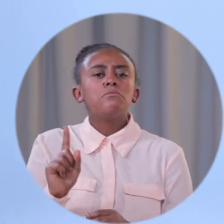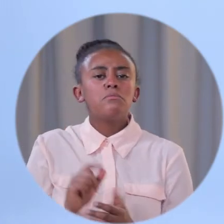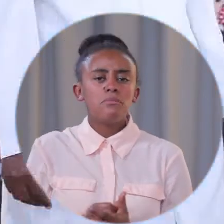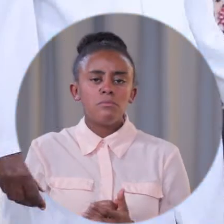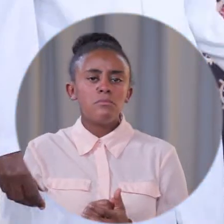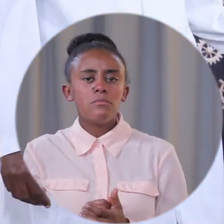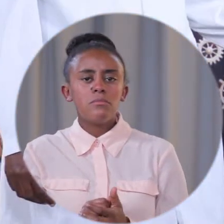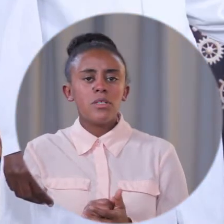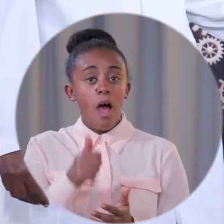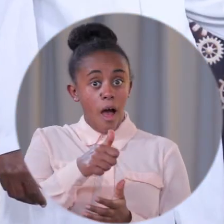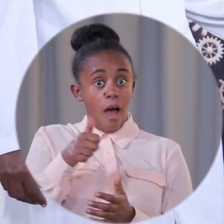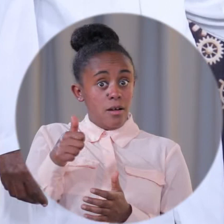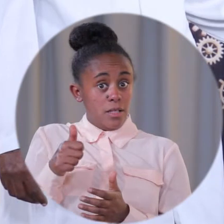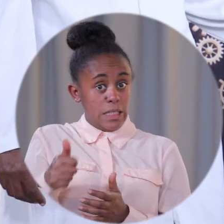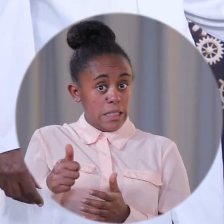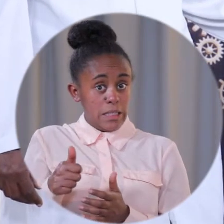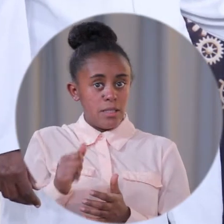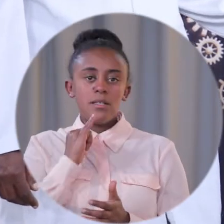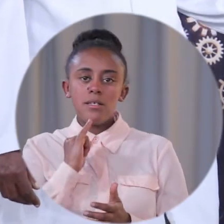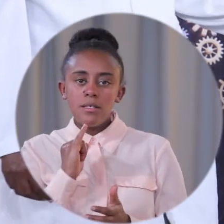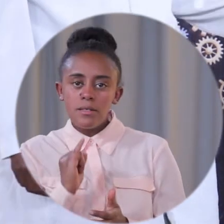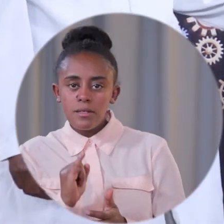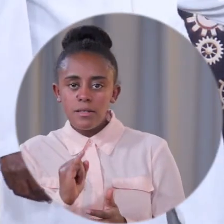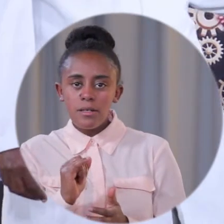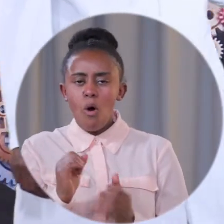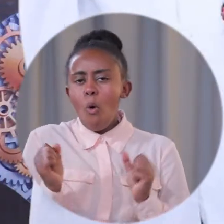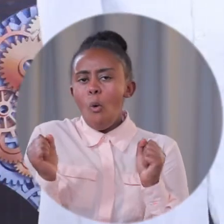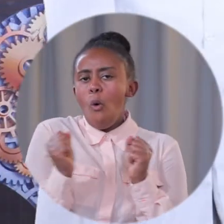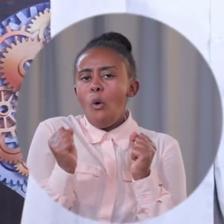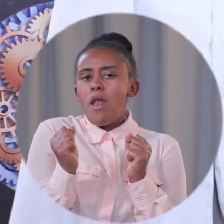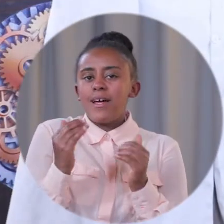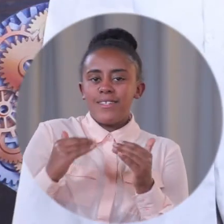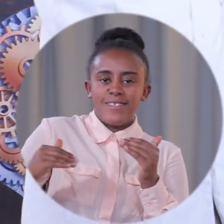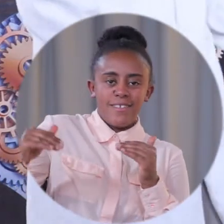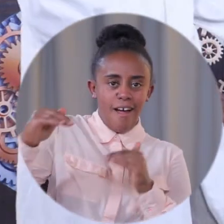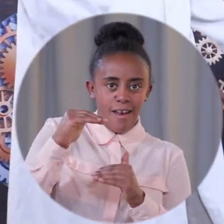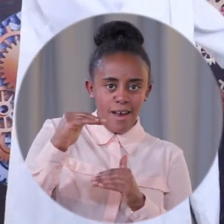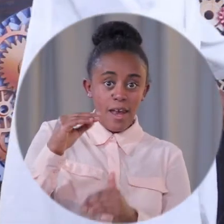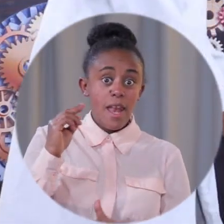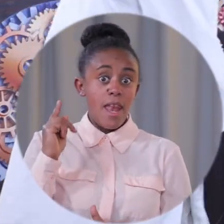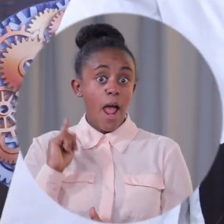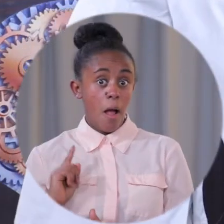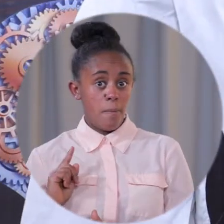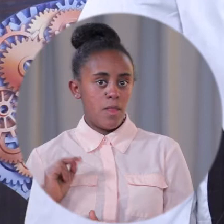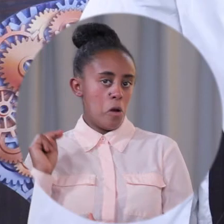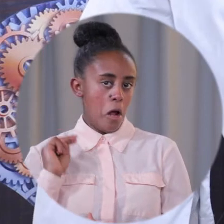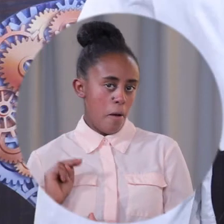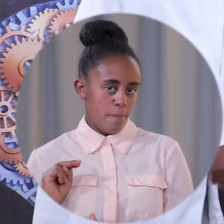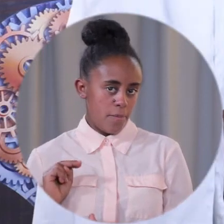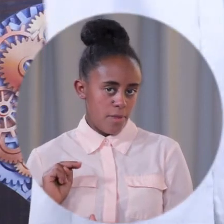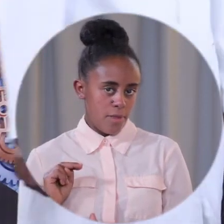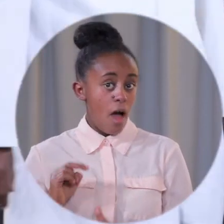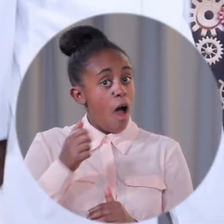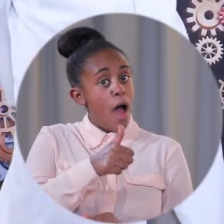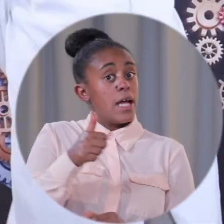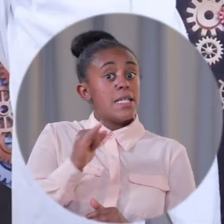Urji, Addis is colder than Nakkant. Addis